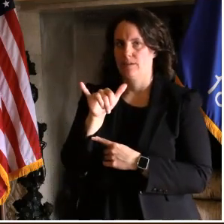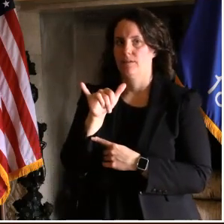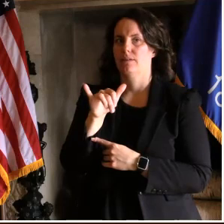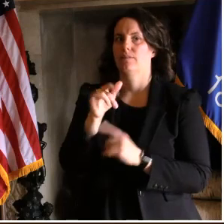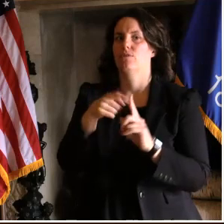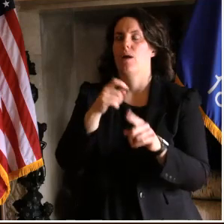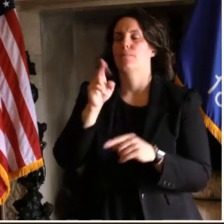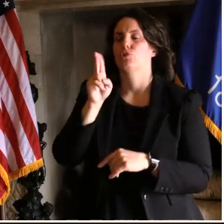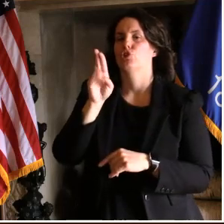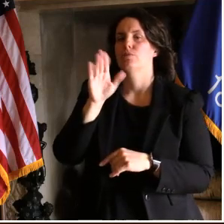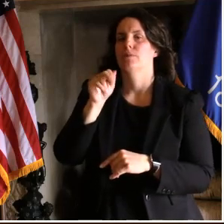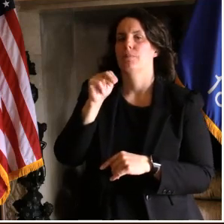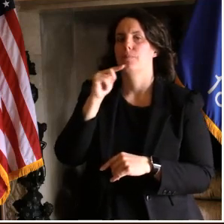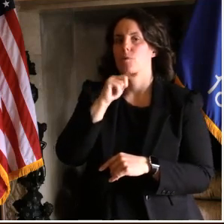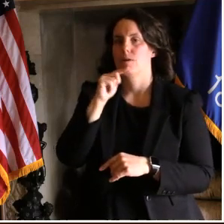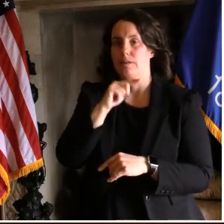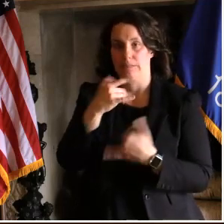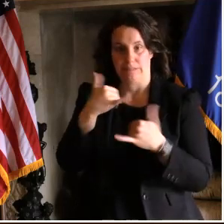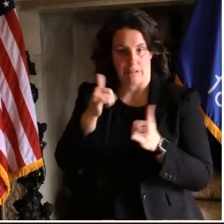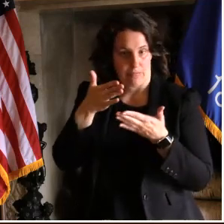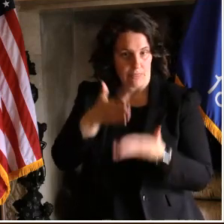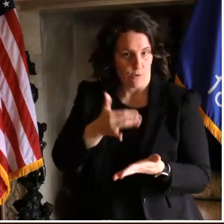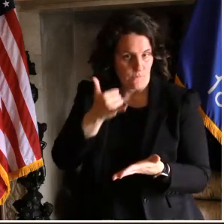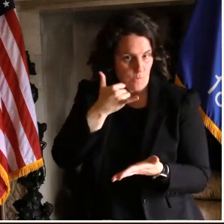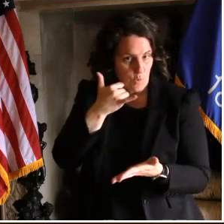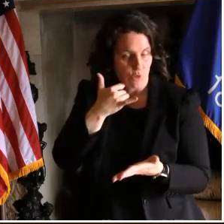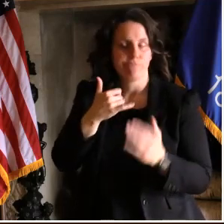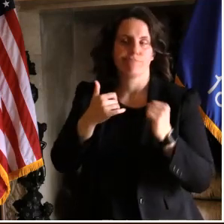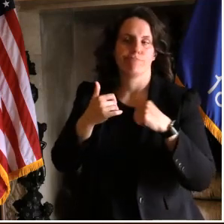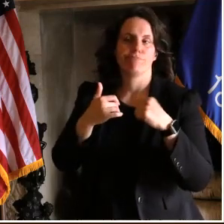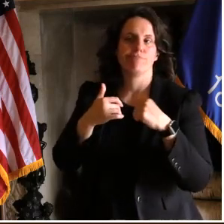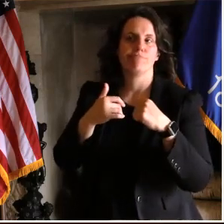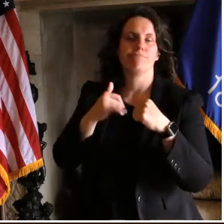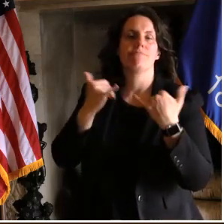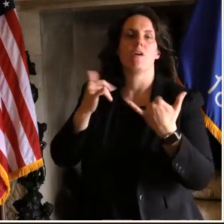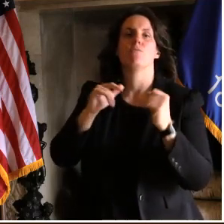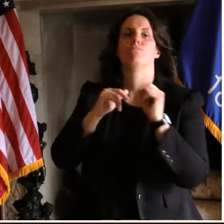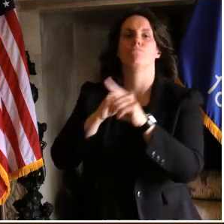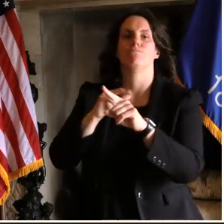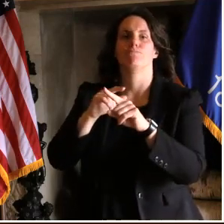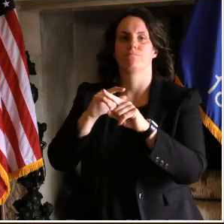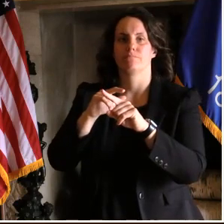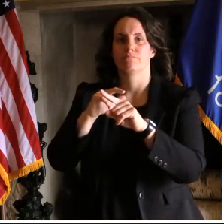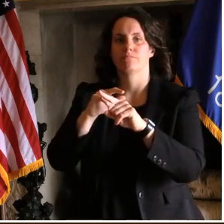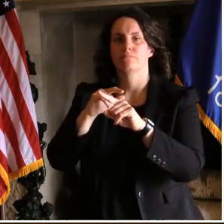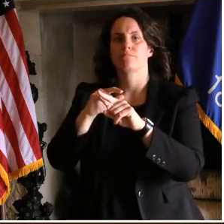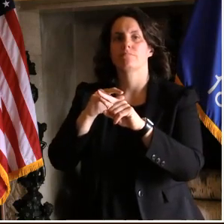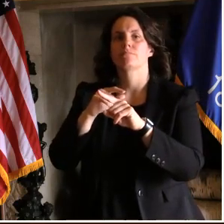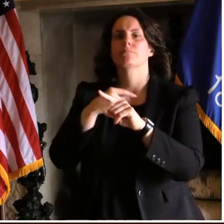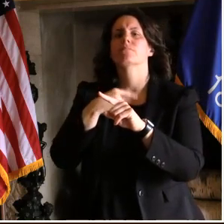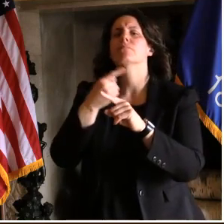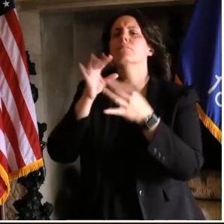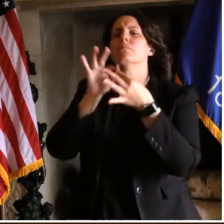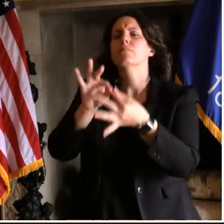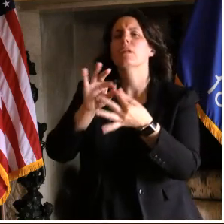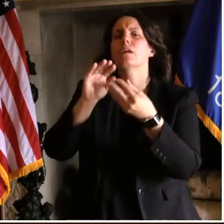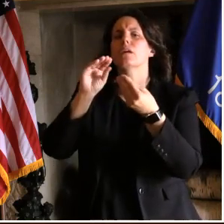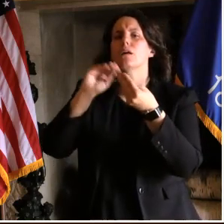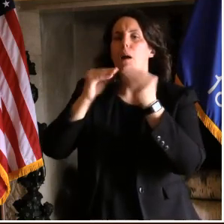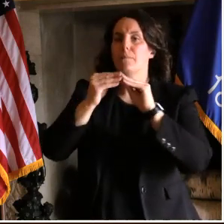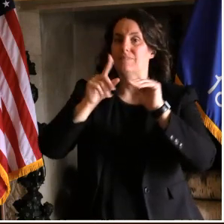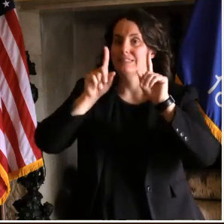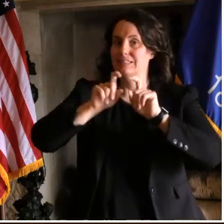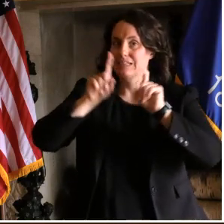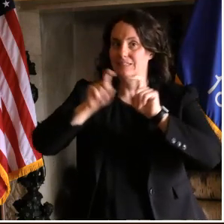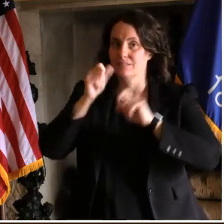Are you still with us? My question is regarded to the number of tests that have been administered. The daily total of negative tests went under 1,000 for